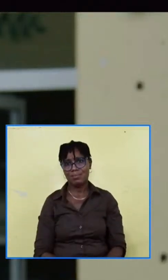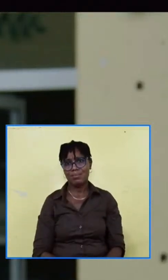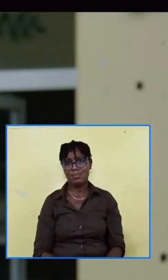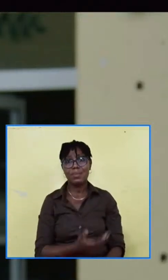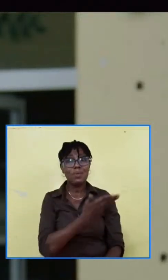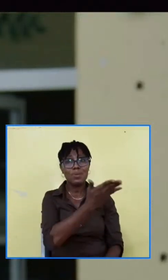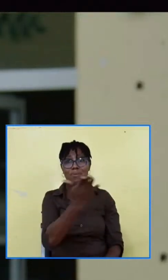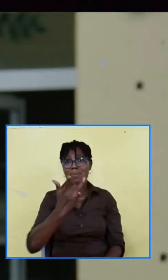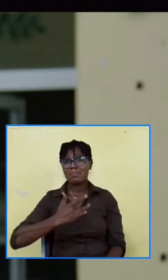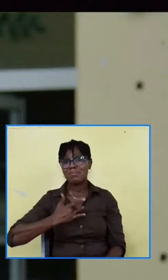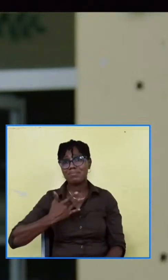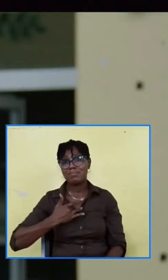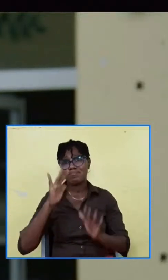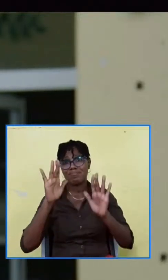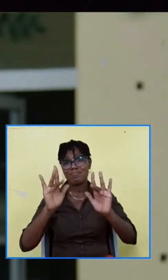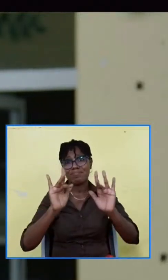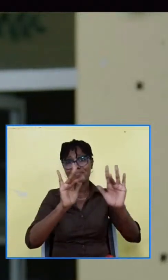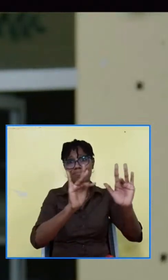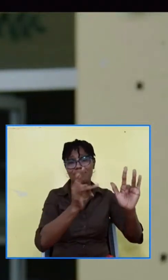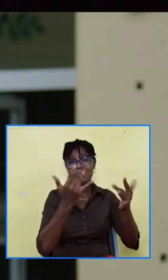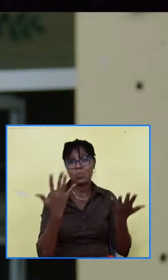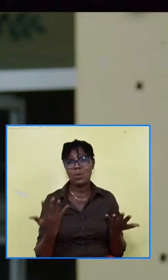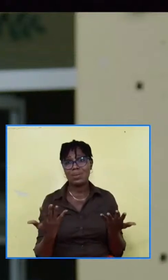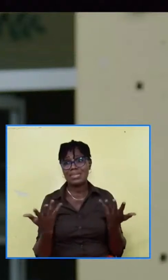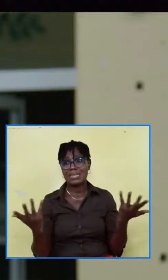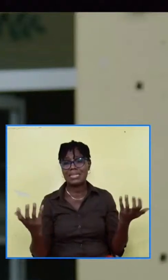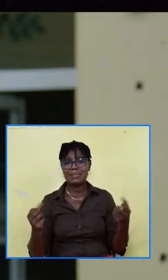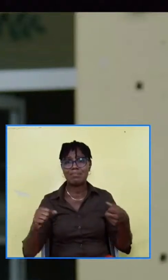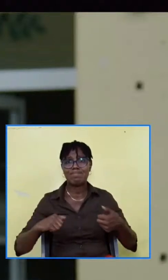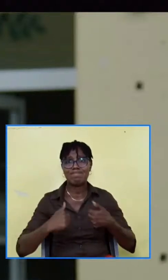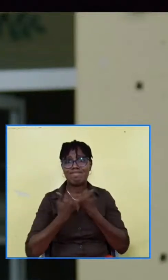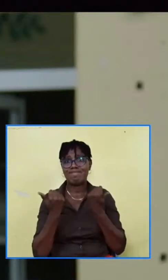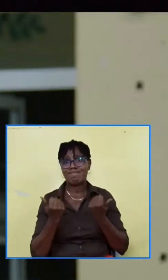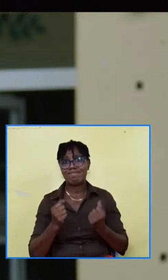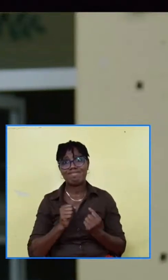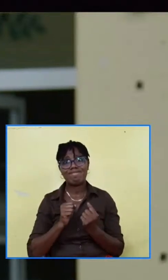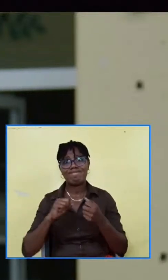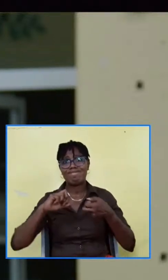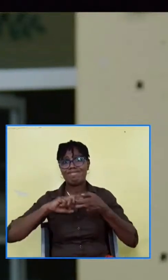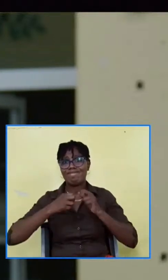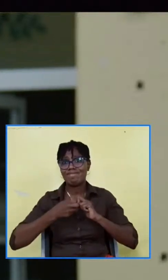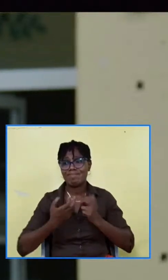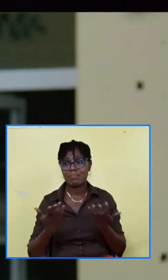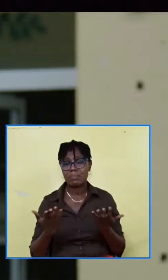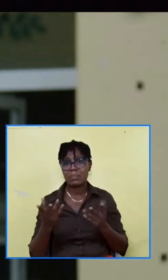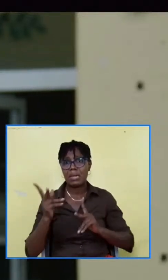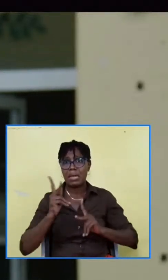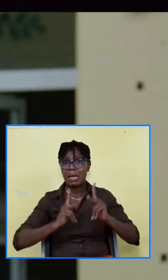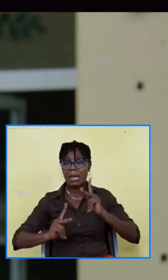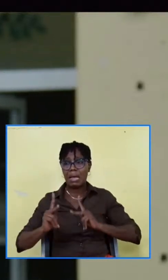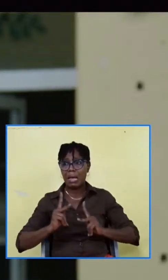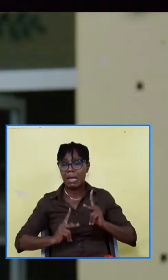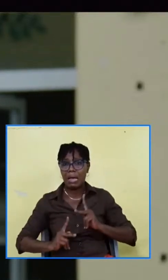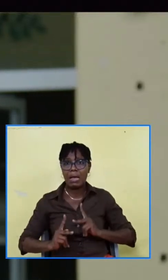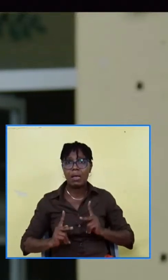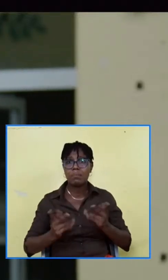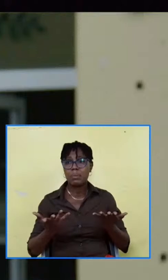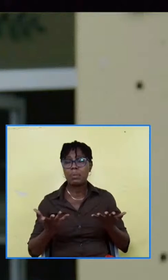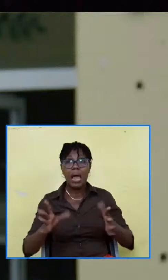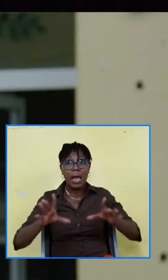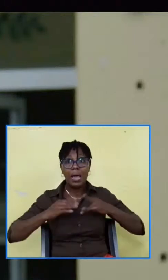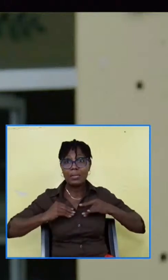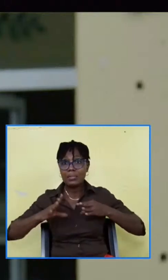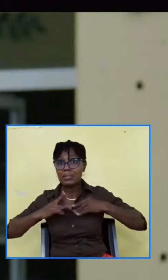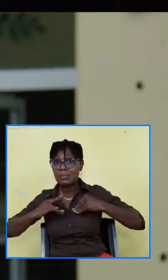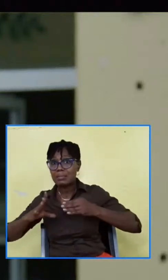crisis situation, people are not always receptive to it, right? So I think that there need to be